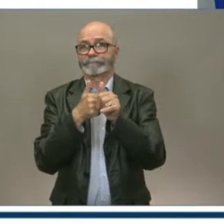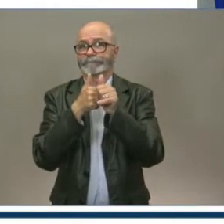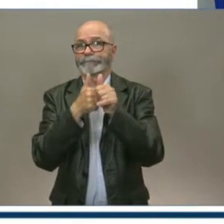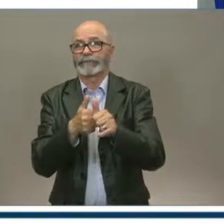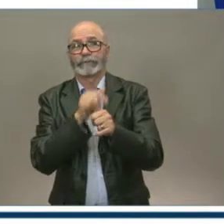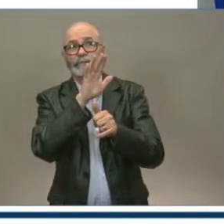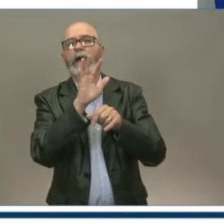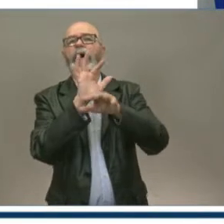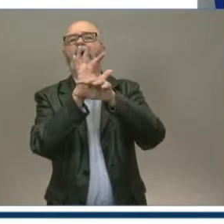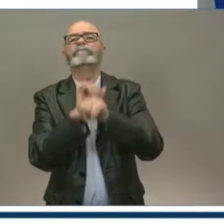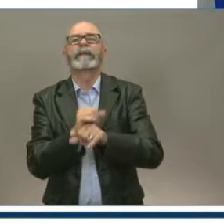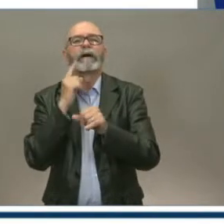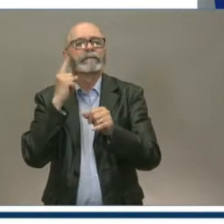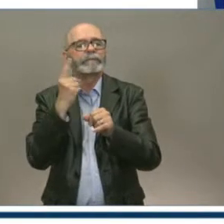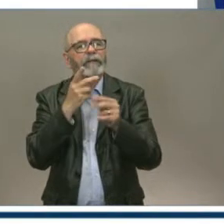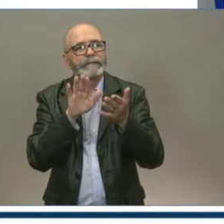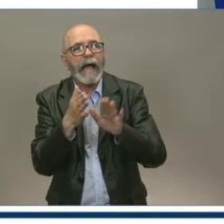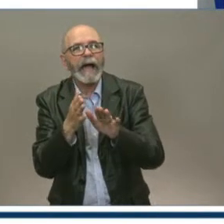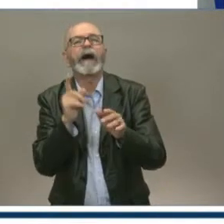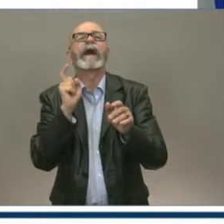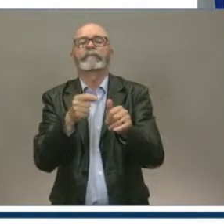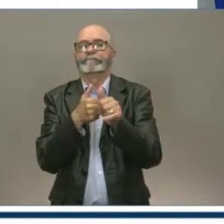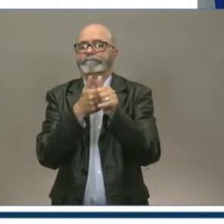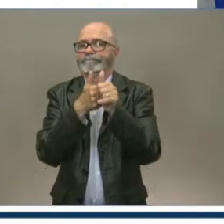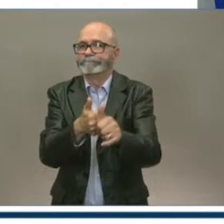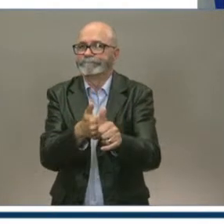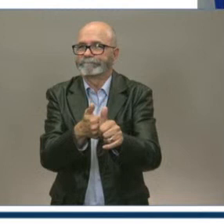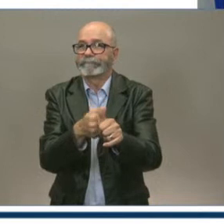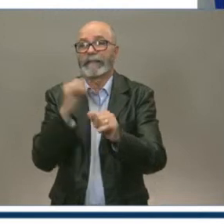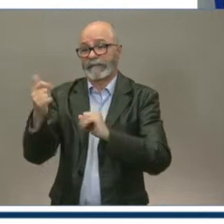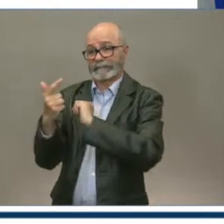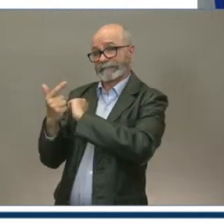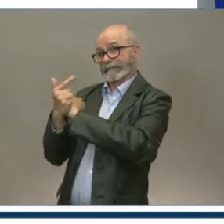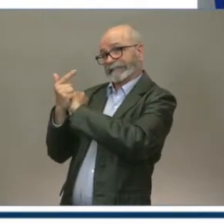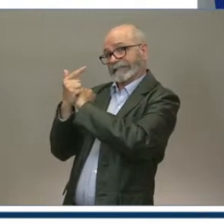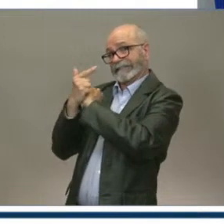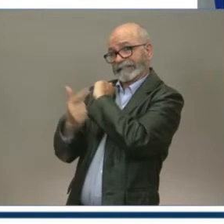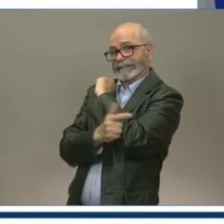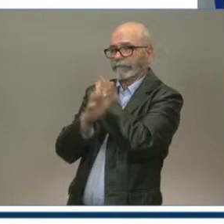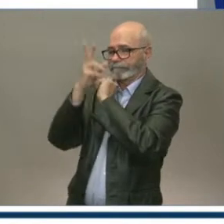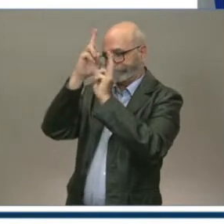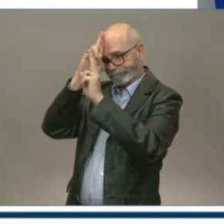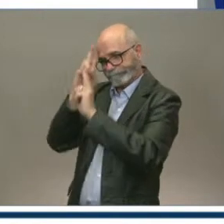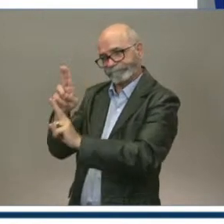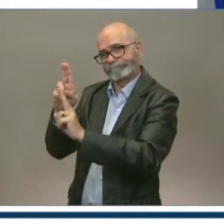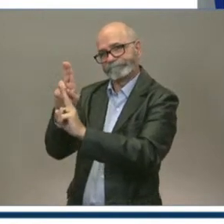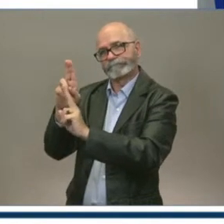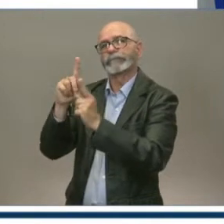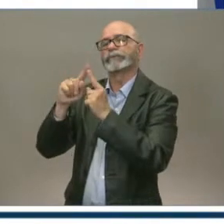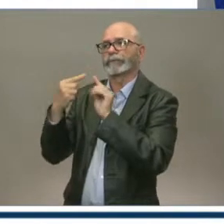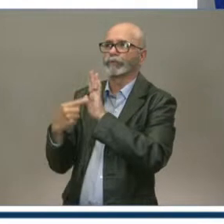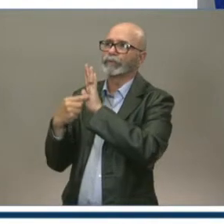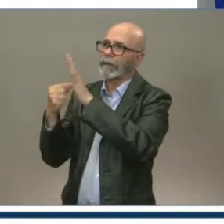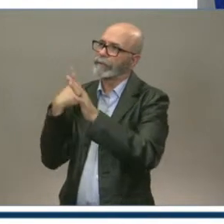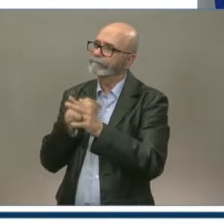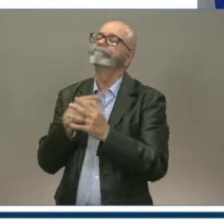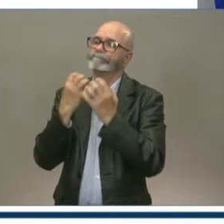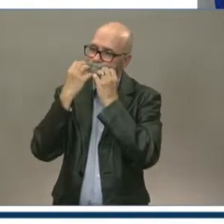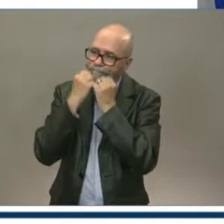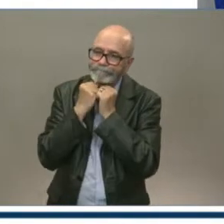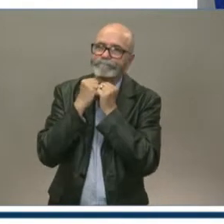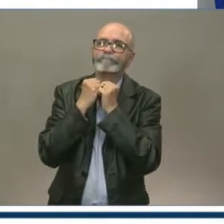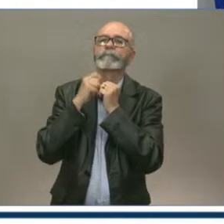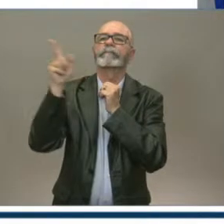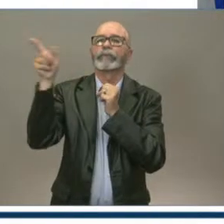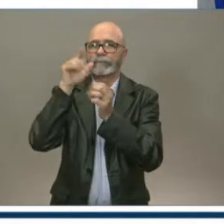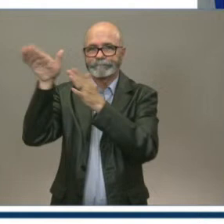and we felt as a collective in the legislature that we would, out of respect for the passing, just delay our business for